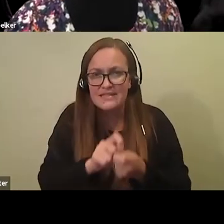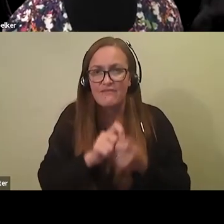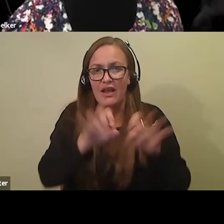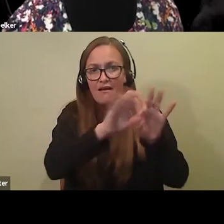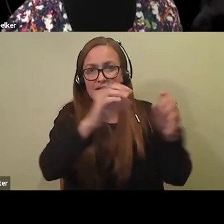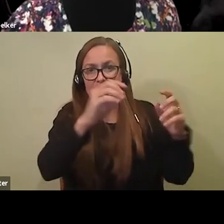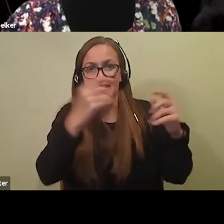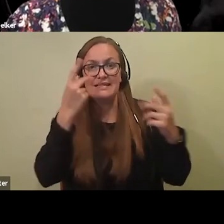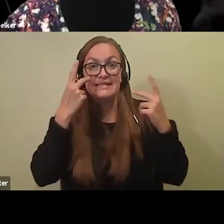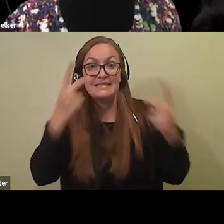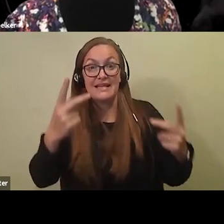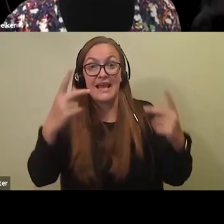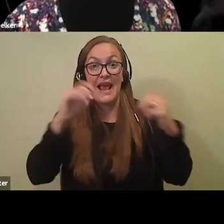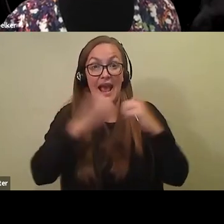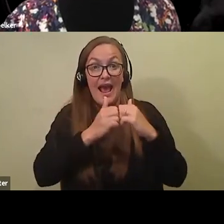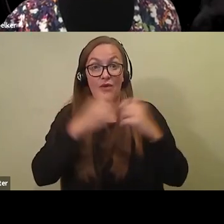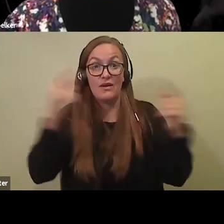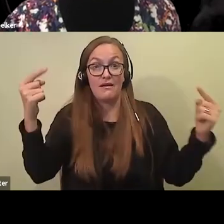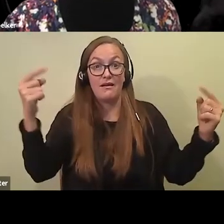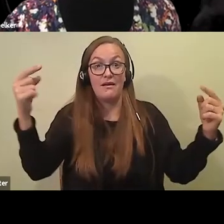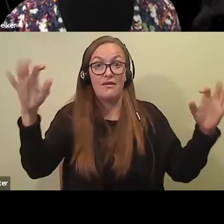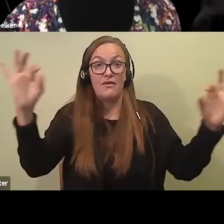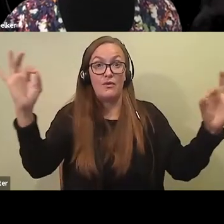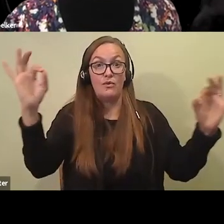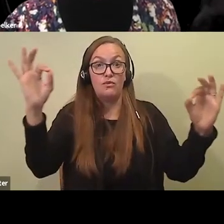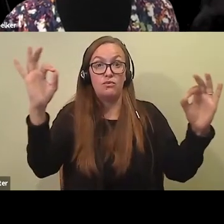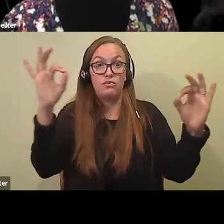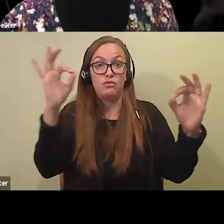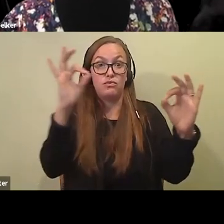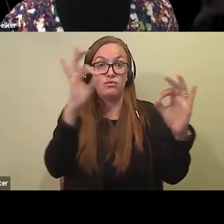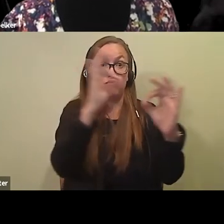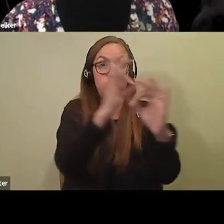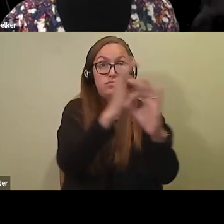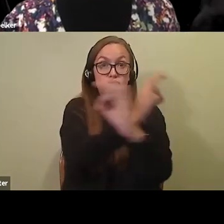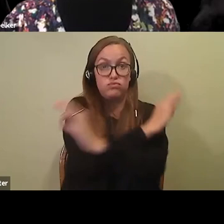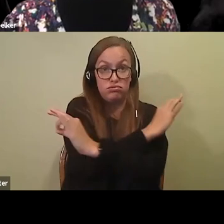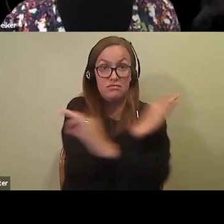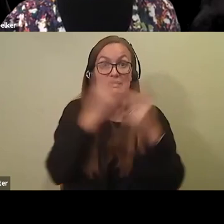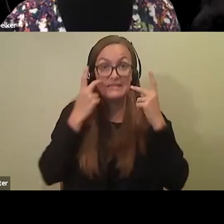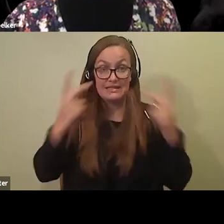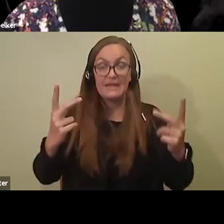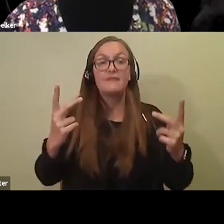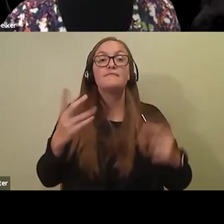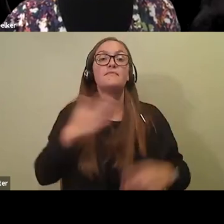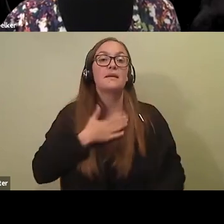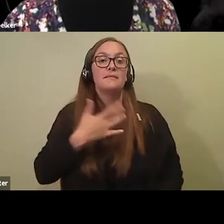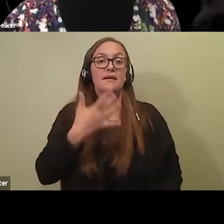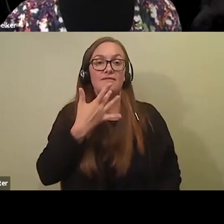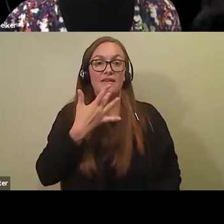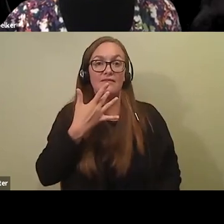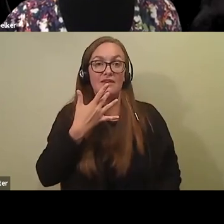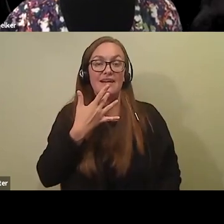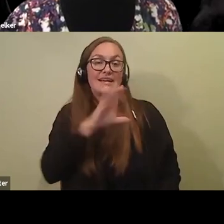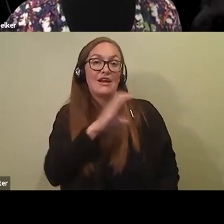passes in front of the stars and see a little dip in their light, a little shadow. As far as favorite planet, as far as